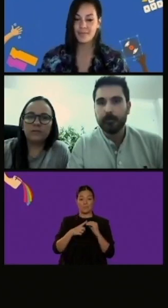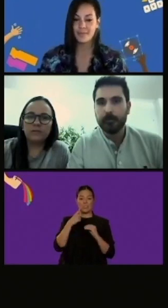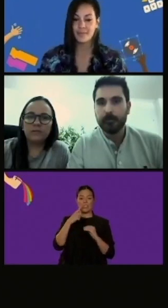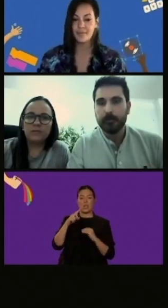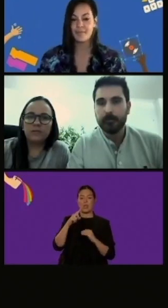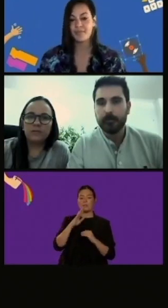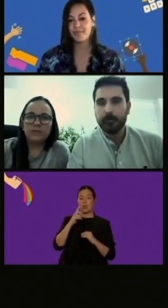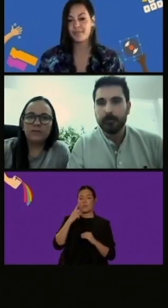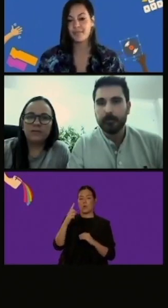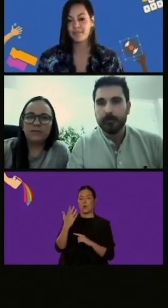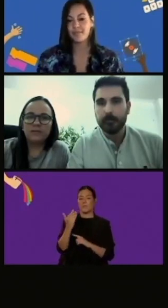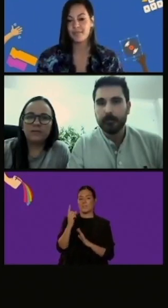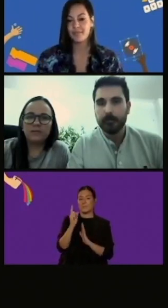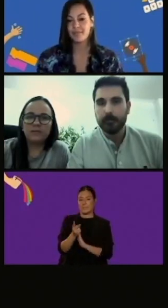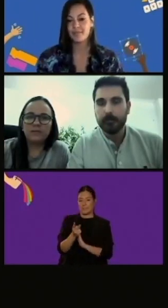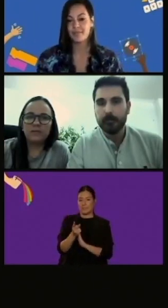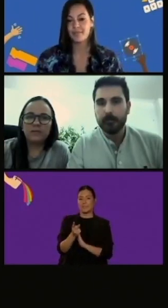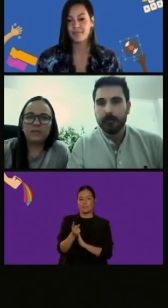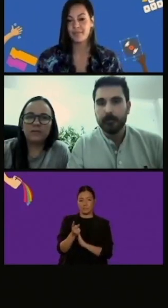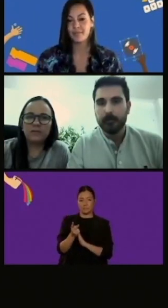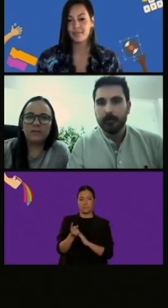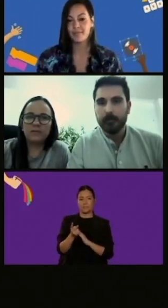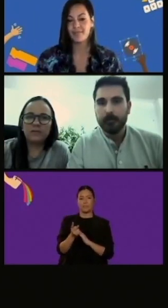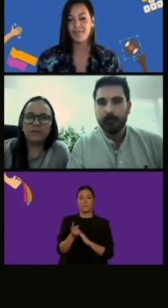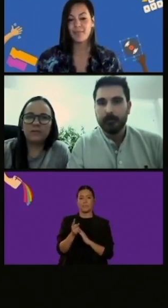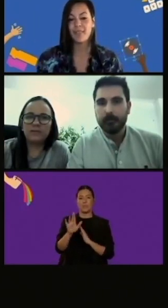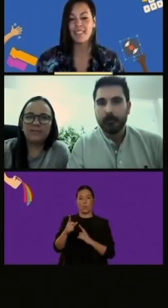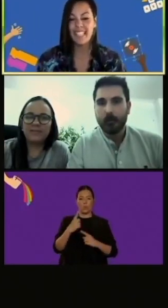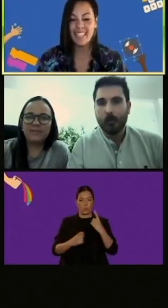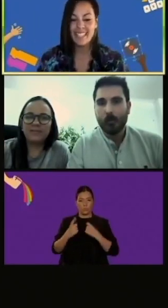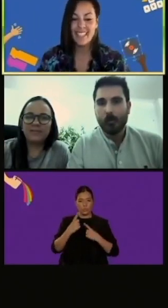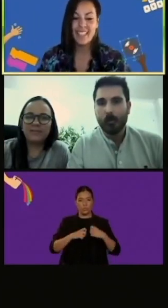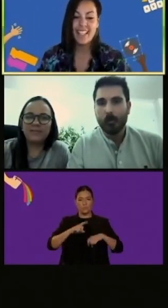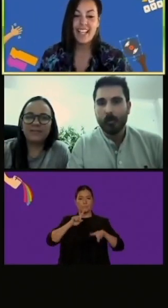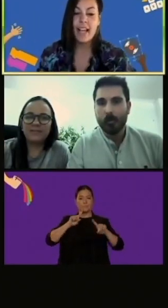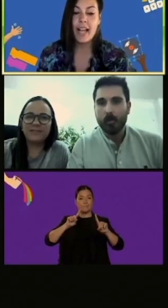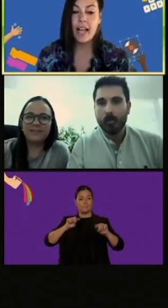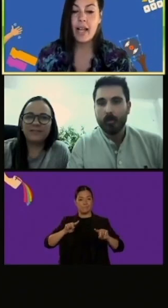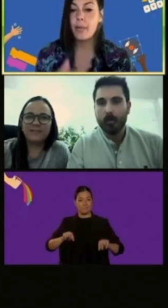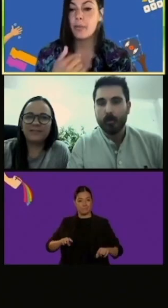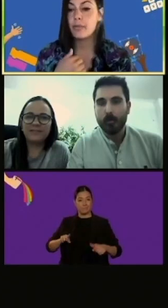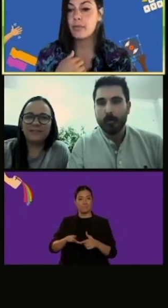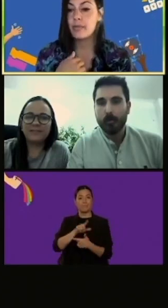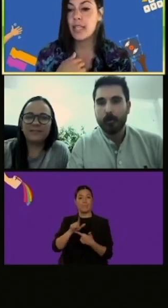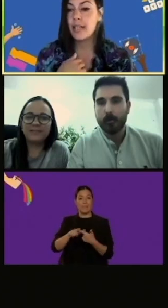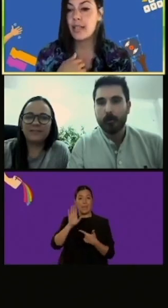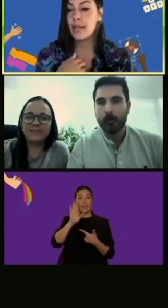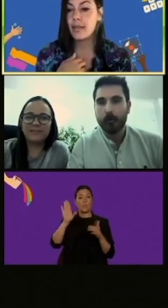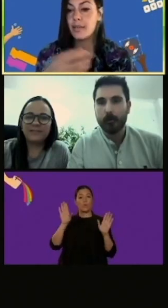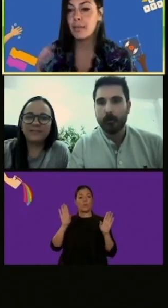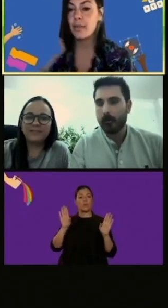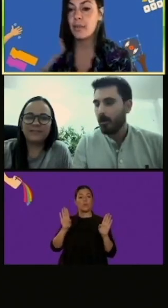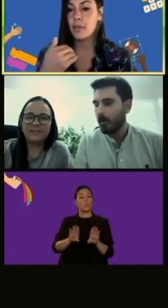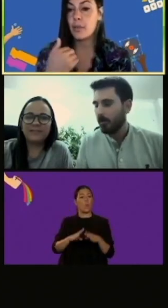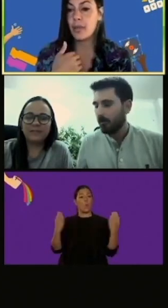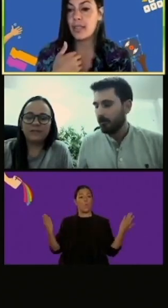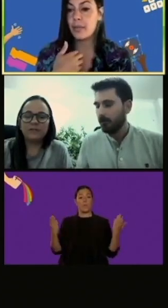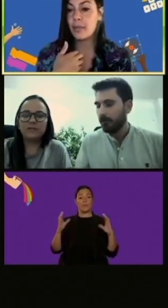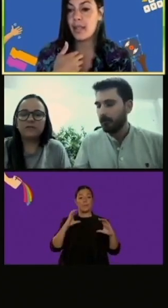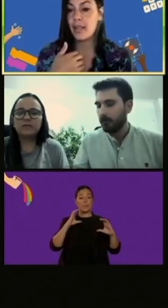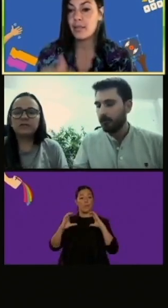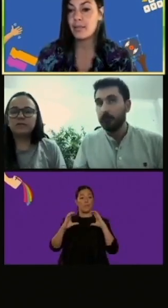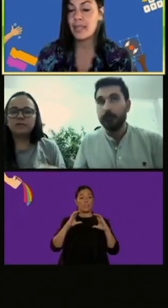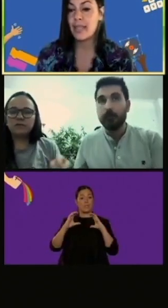a teacher of media arts from White Plains City School District. Bienvenida. ¿Quiere